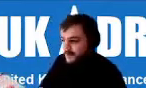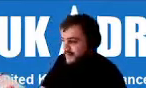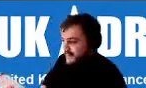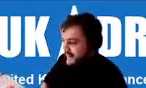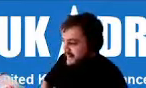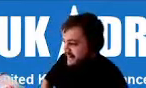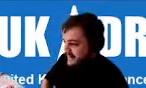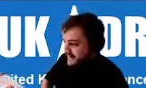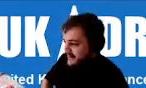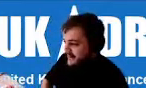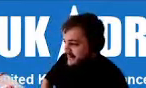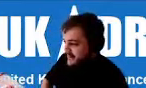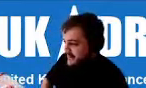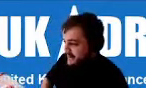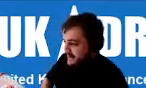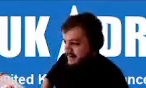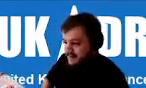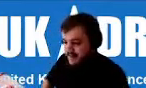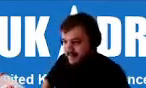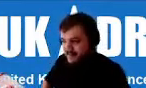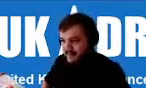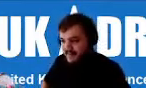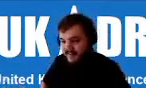You're muted.